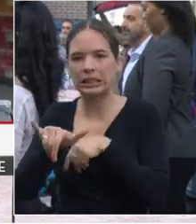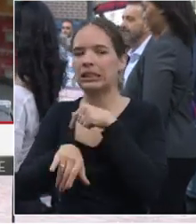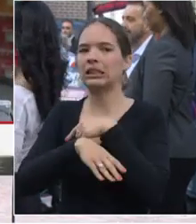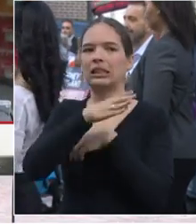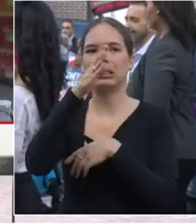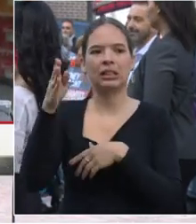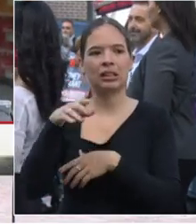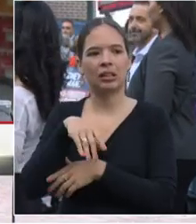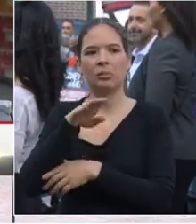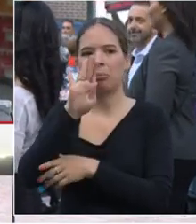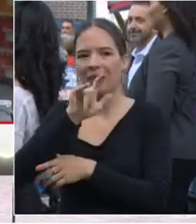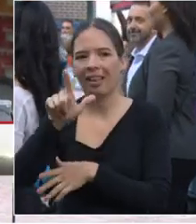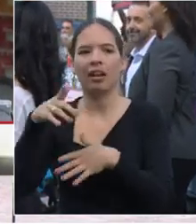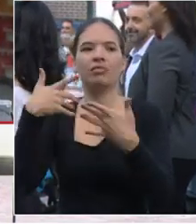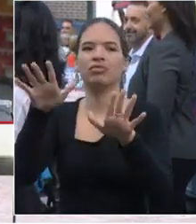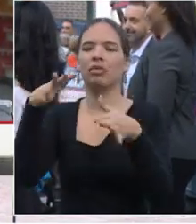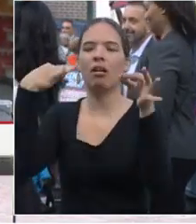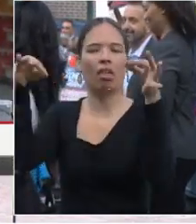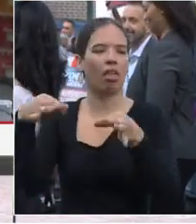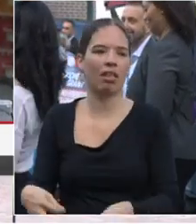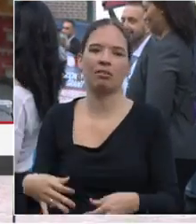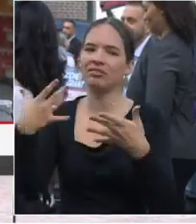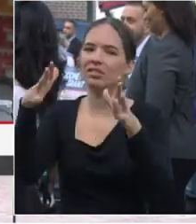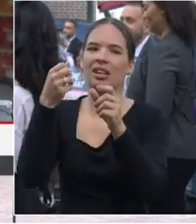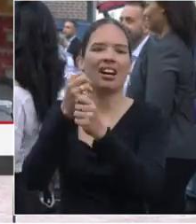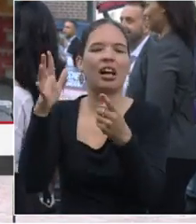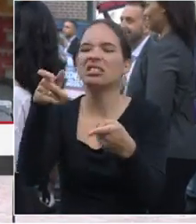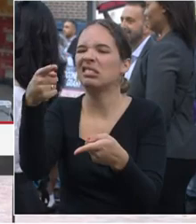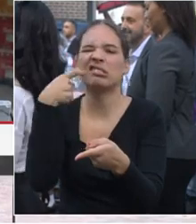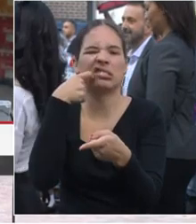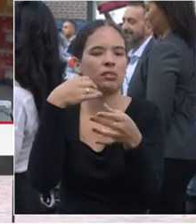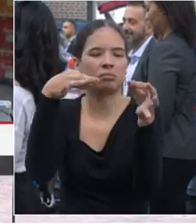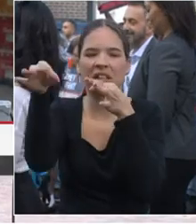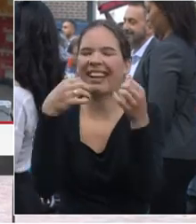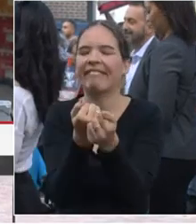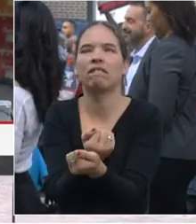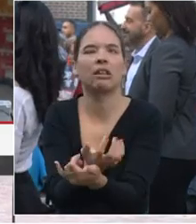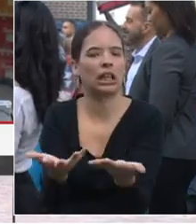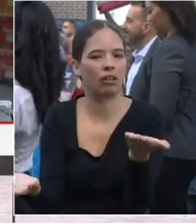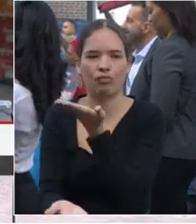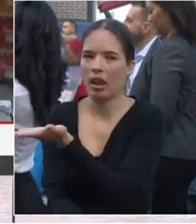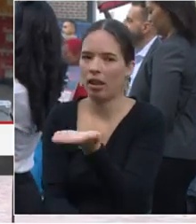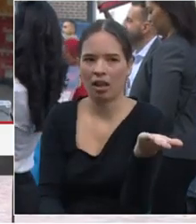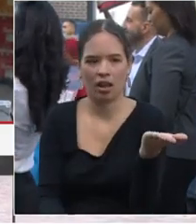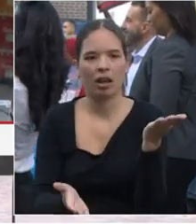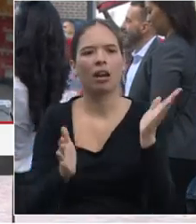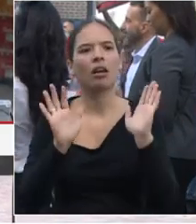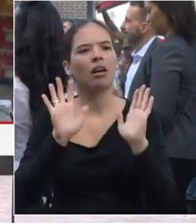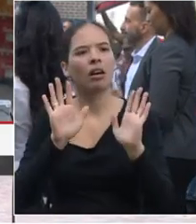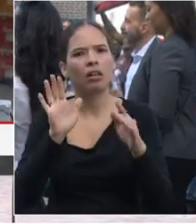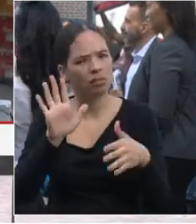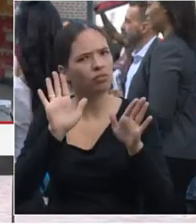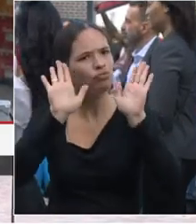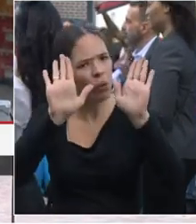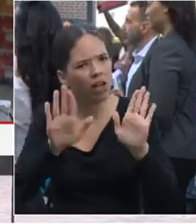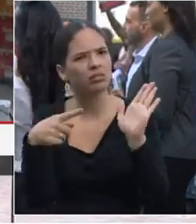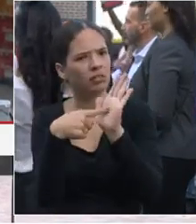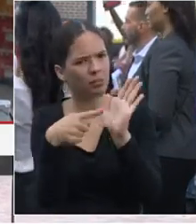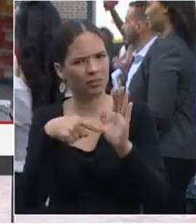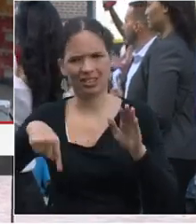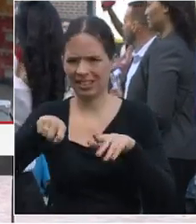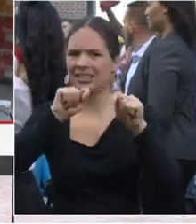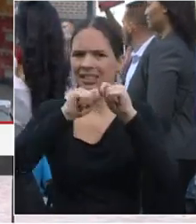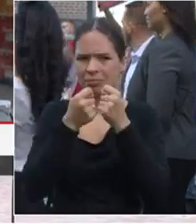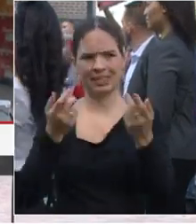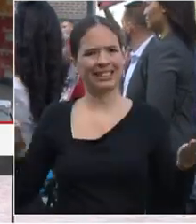covered everything. And it's just a great example of the teamwork that has come together for